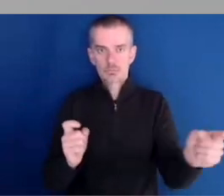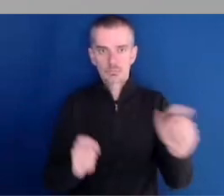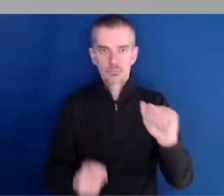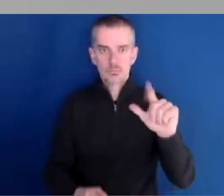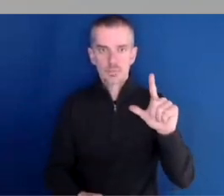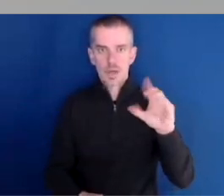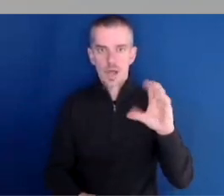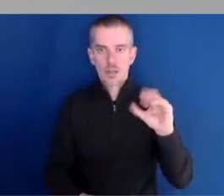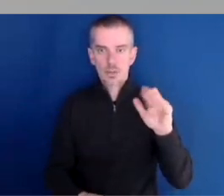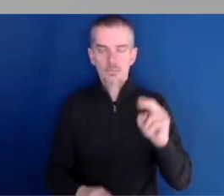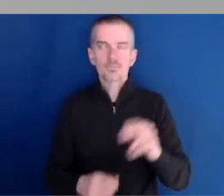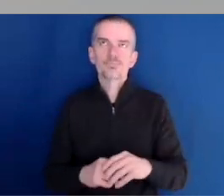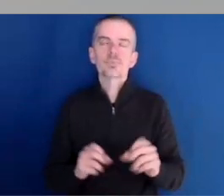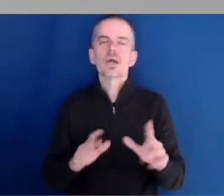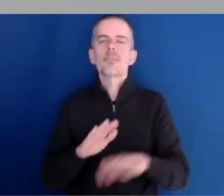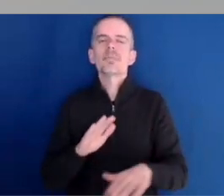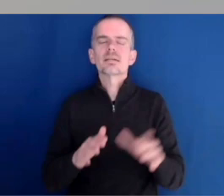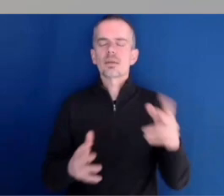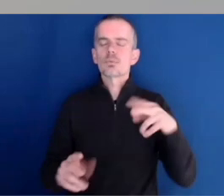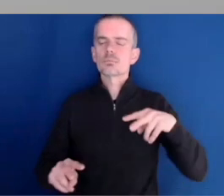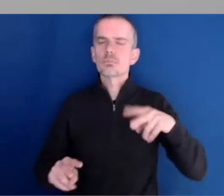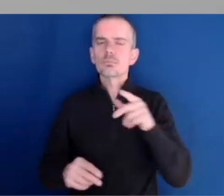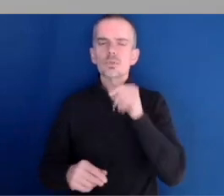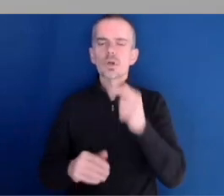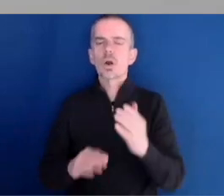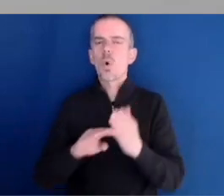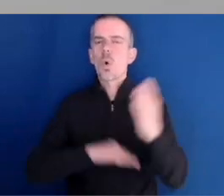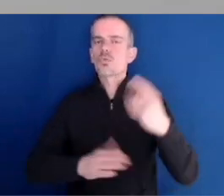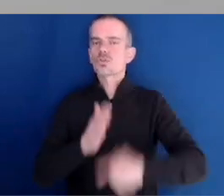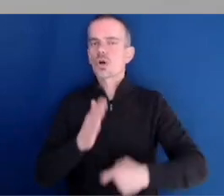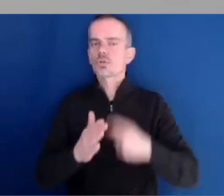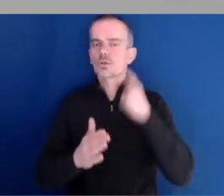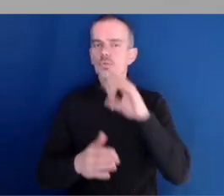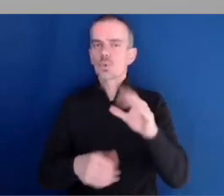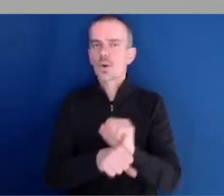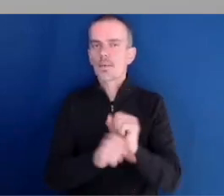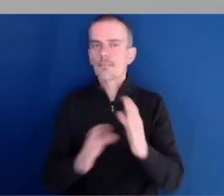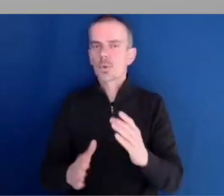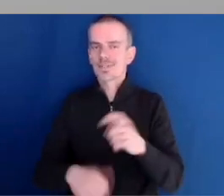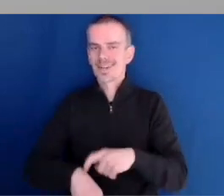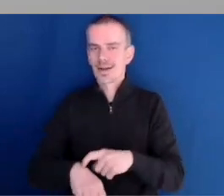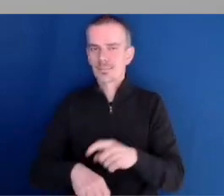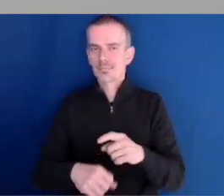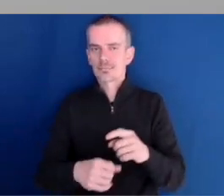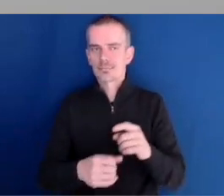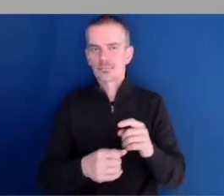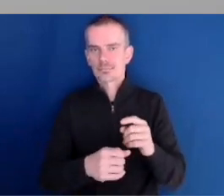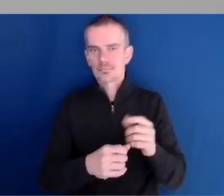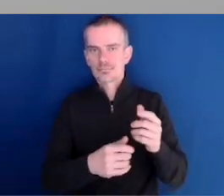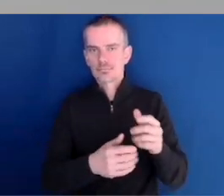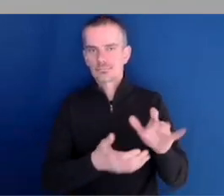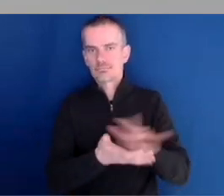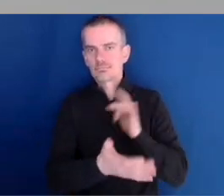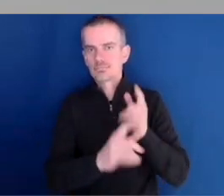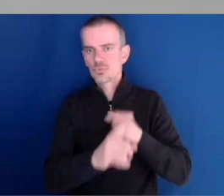mean, basically, they want to make sure that you're not like overcharging employee time against a federal grant, right? So